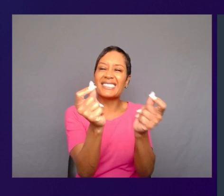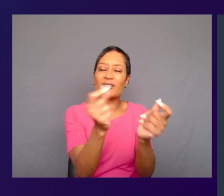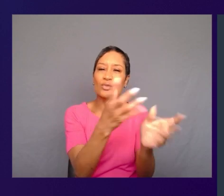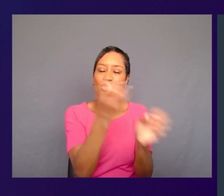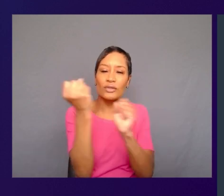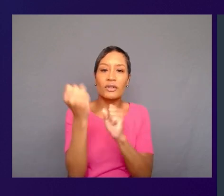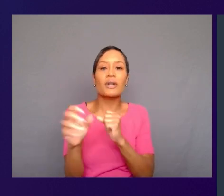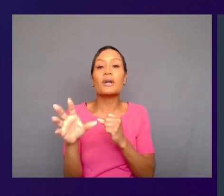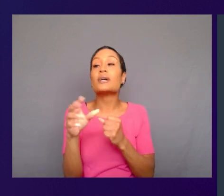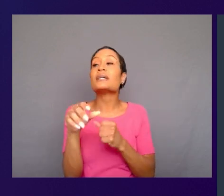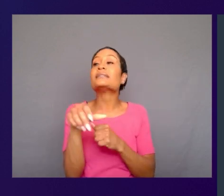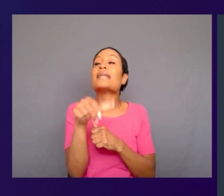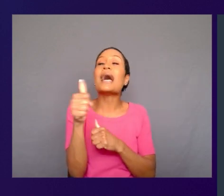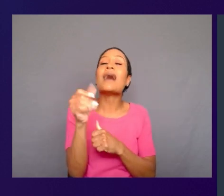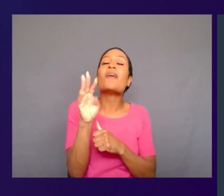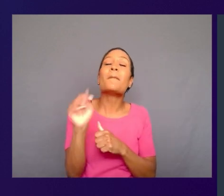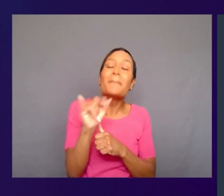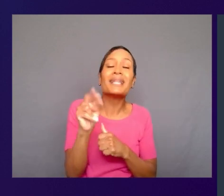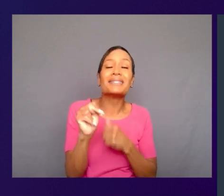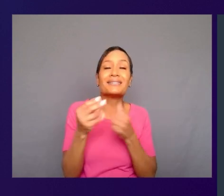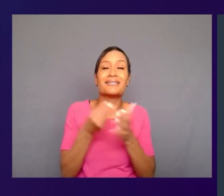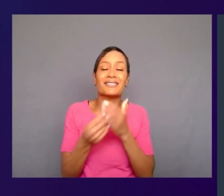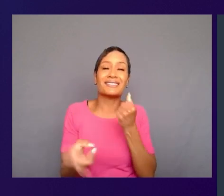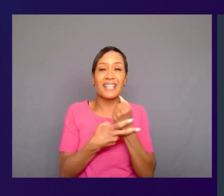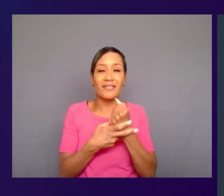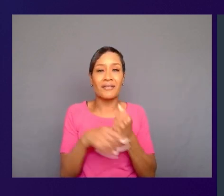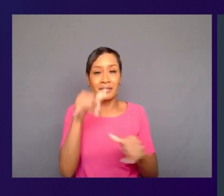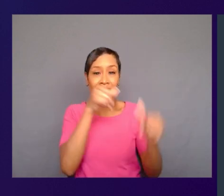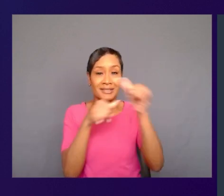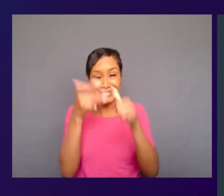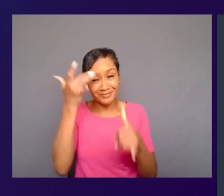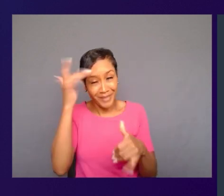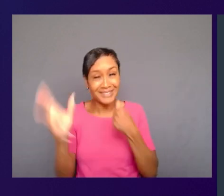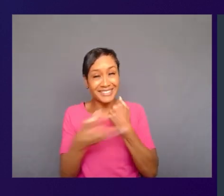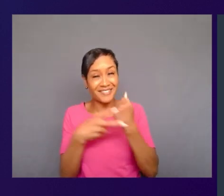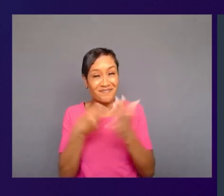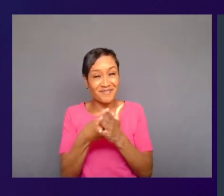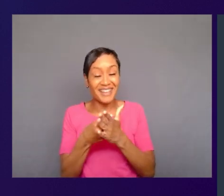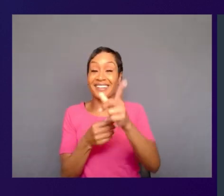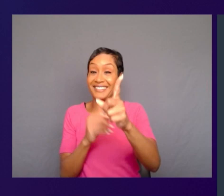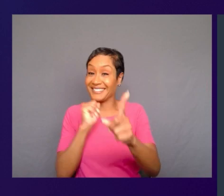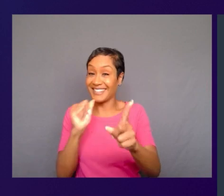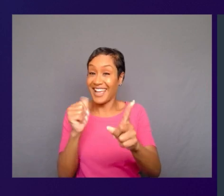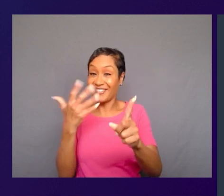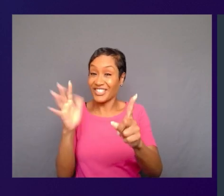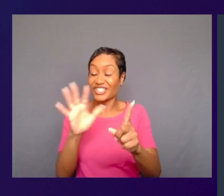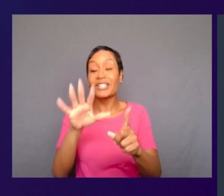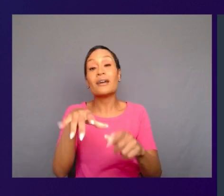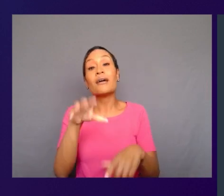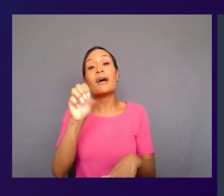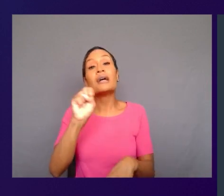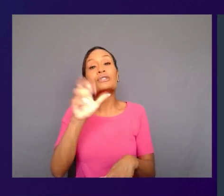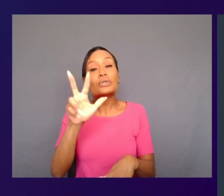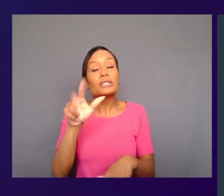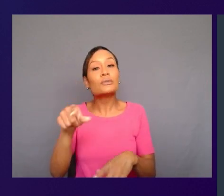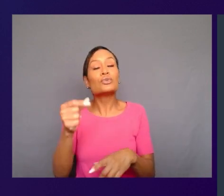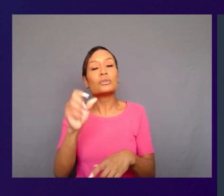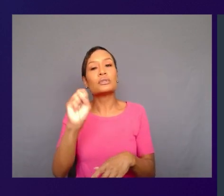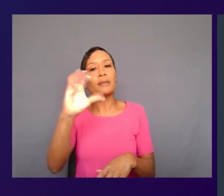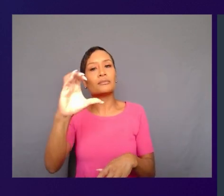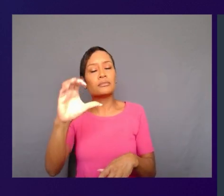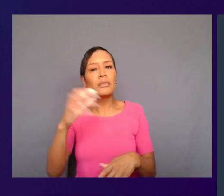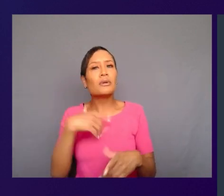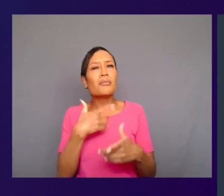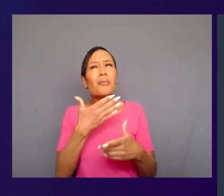of millions of dollars. Talk about some smart savings there. And that is not all. With Amazon S3, Snapchat's got a much